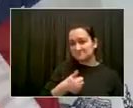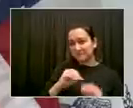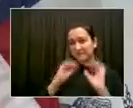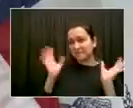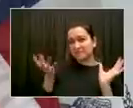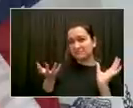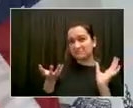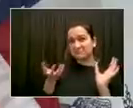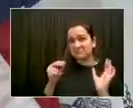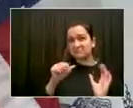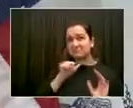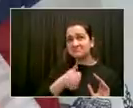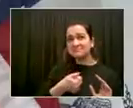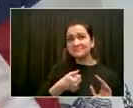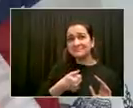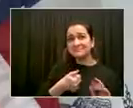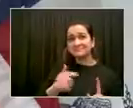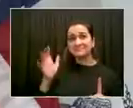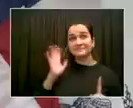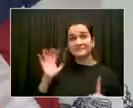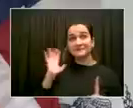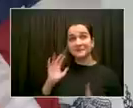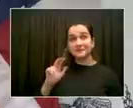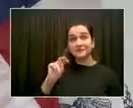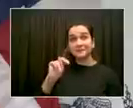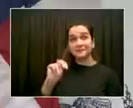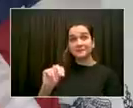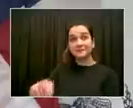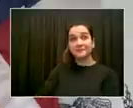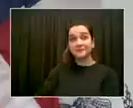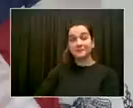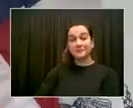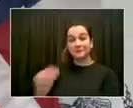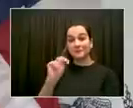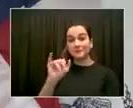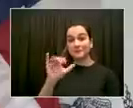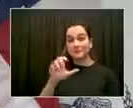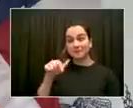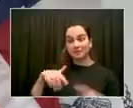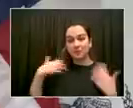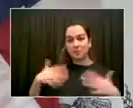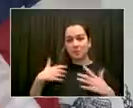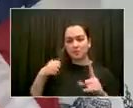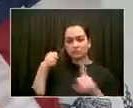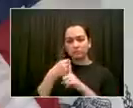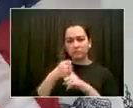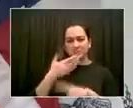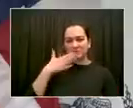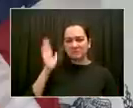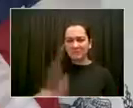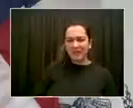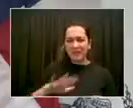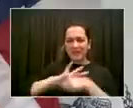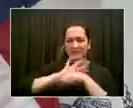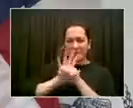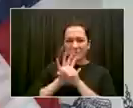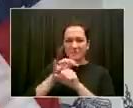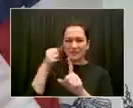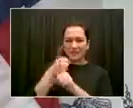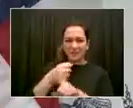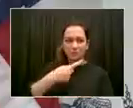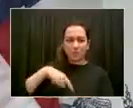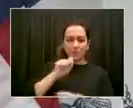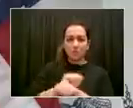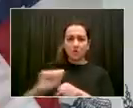crisis, came back. We created the biggest test and trace corps in America. We brought back our public schools. The men and women of the